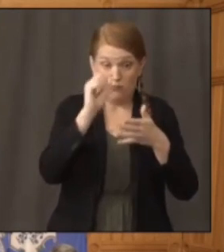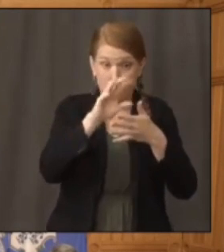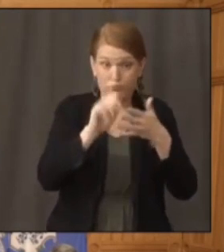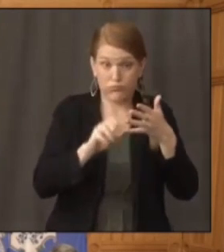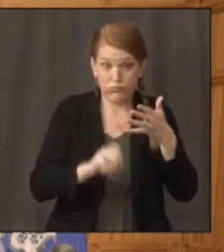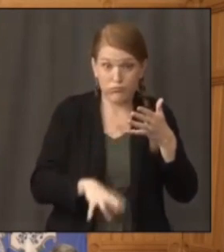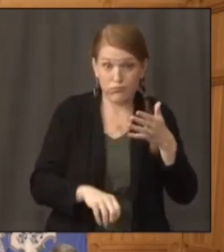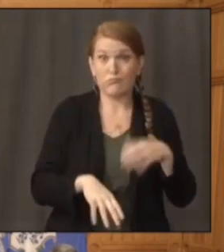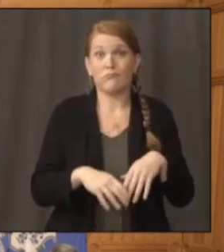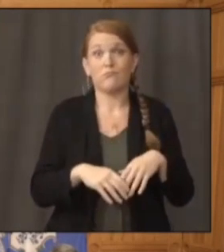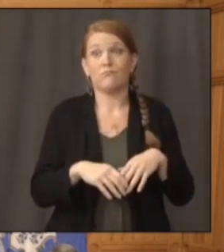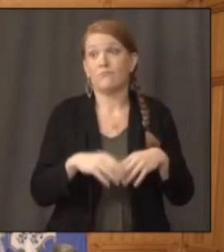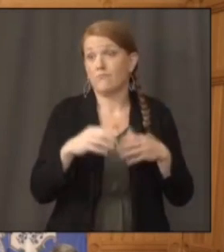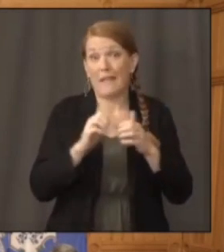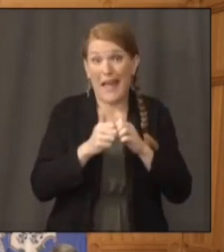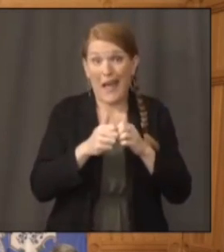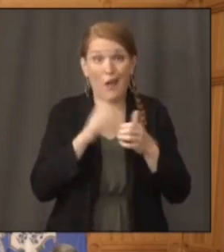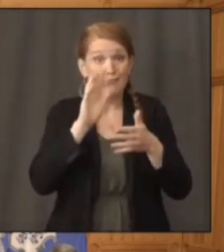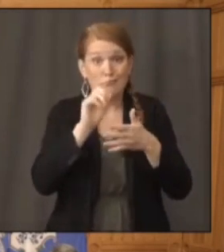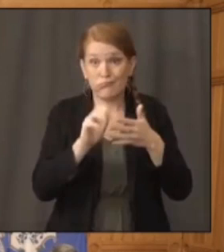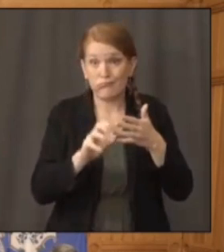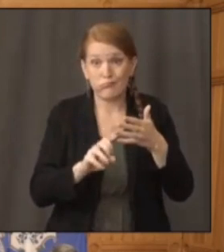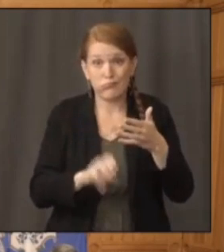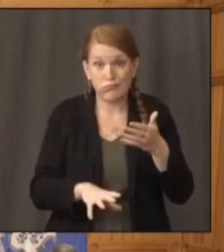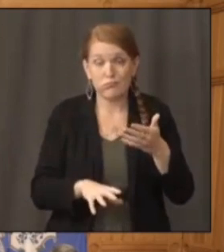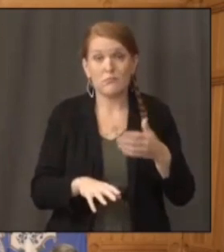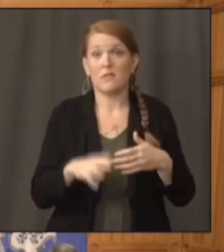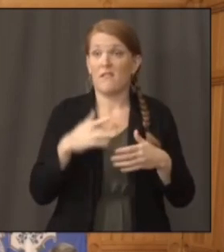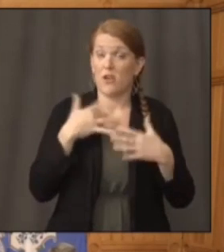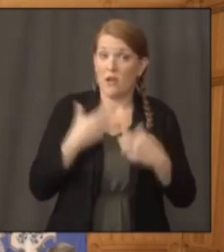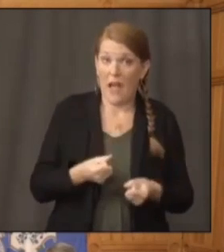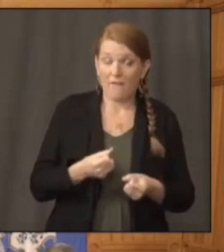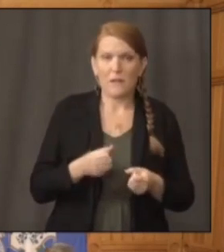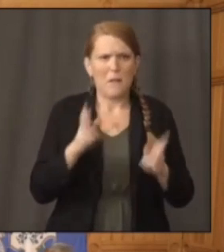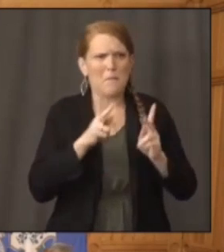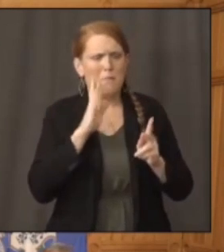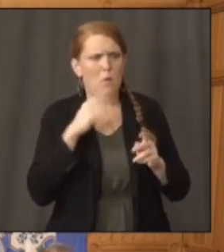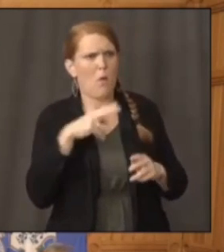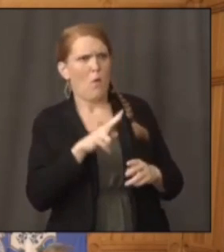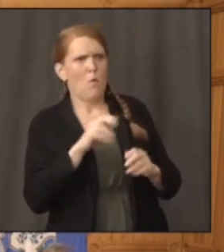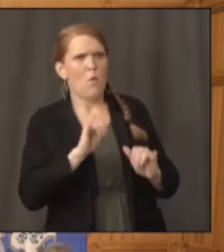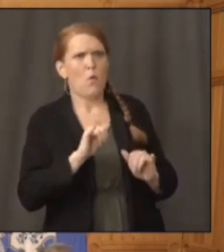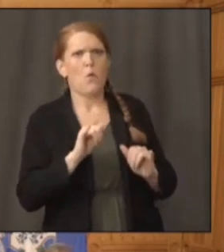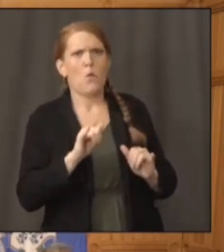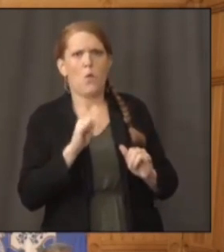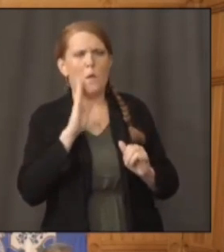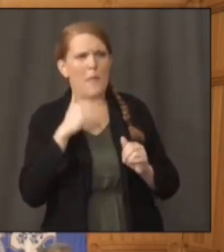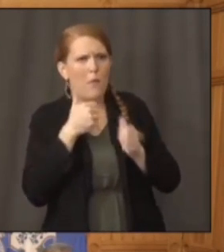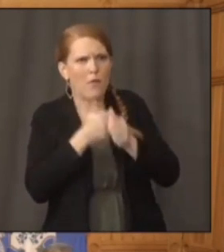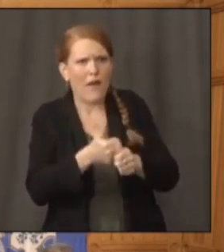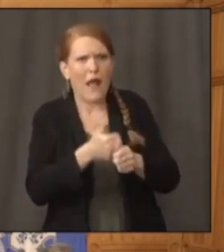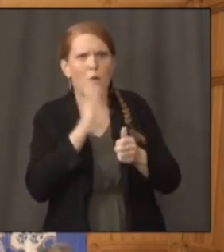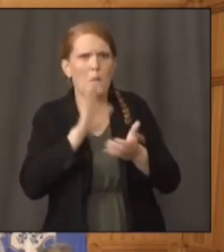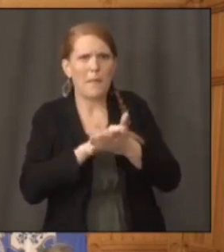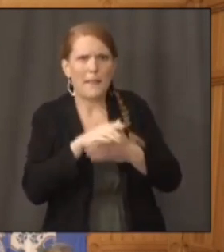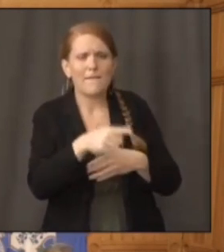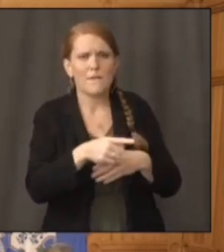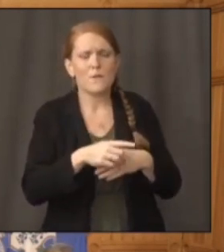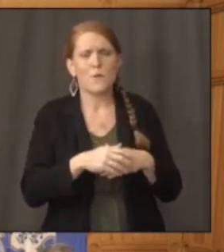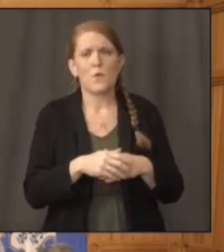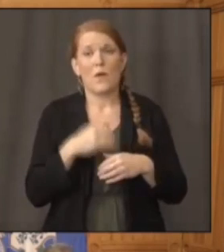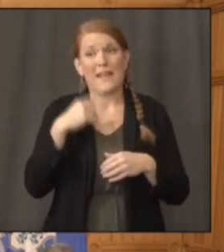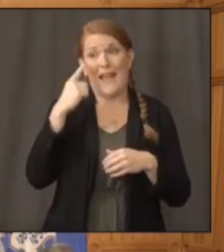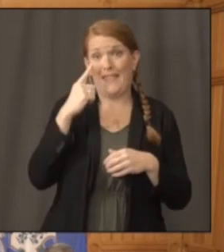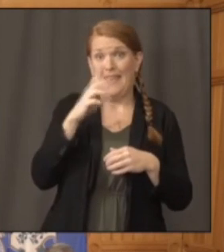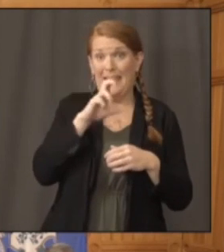it, then people believe in that. People listen to that. And I think what's happened in Connecticut is